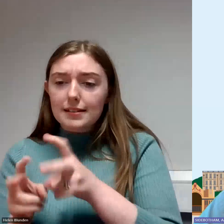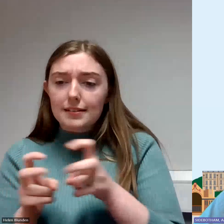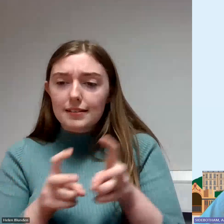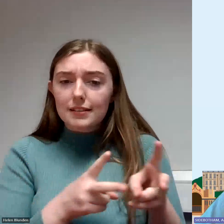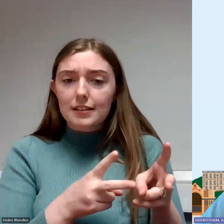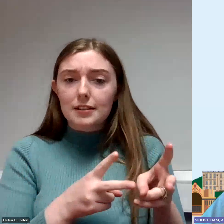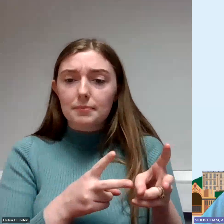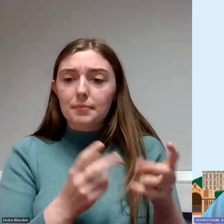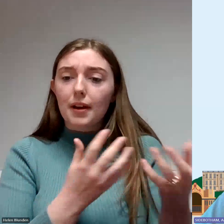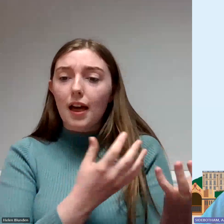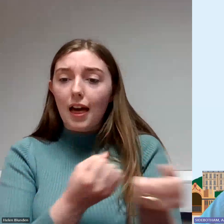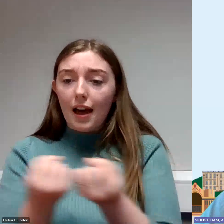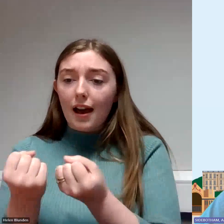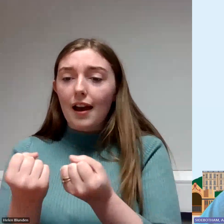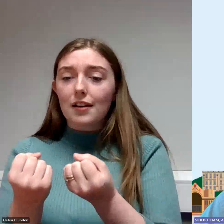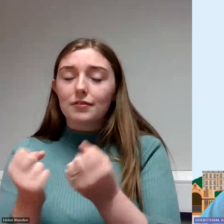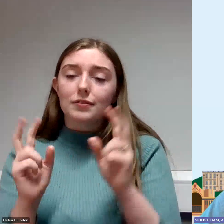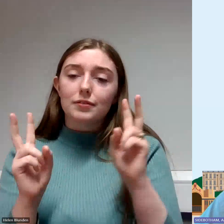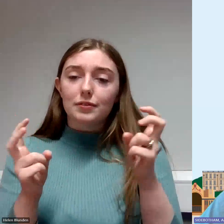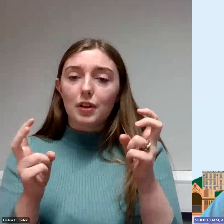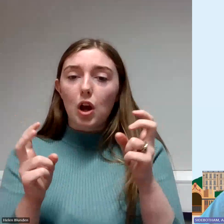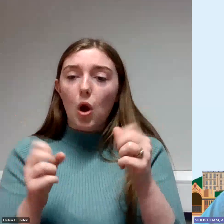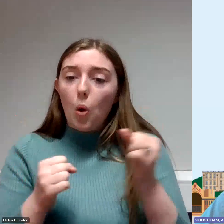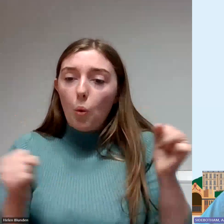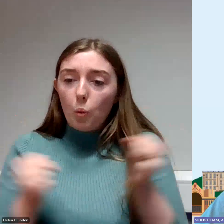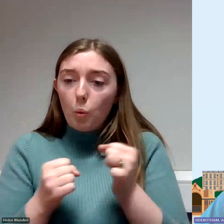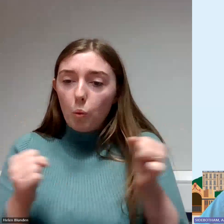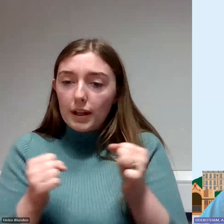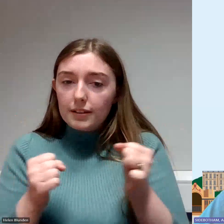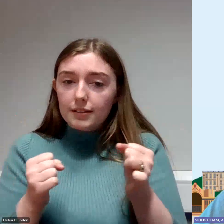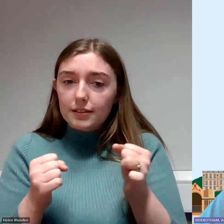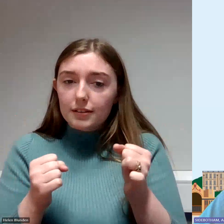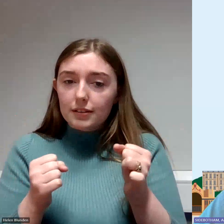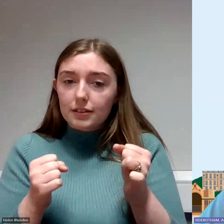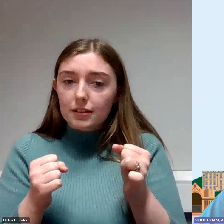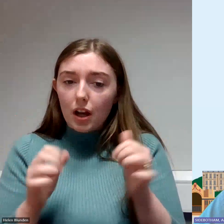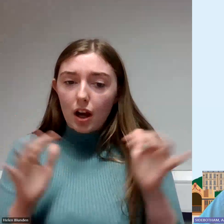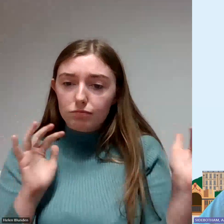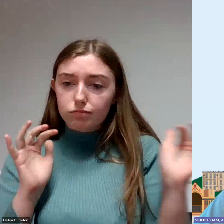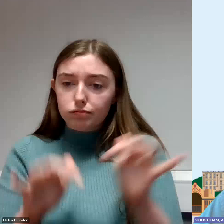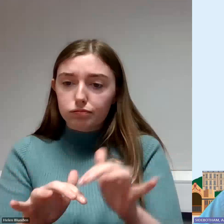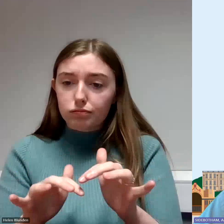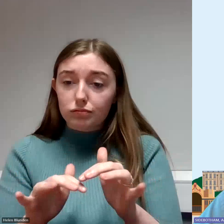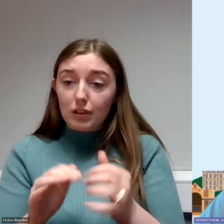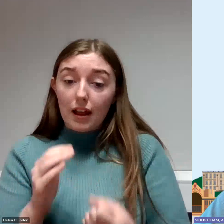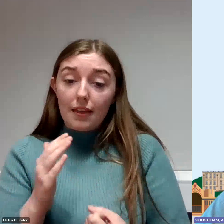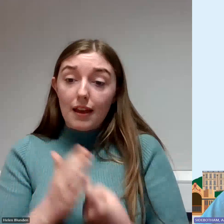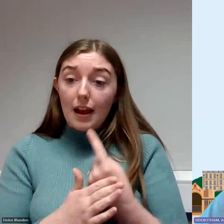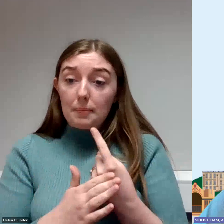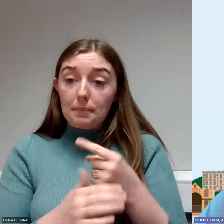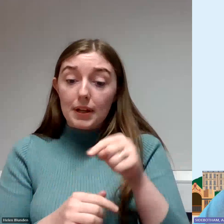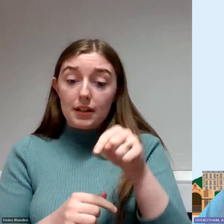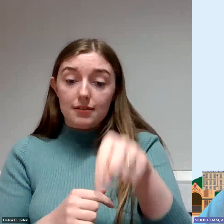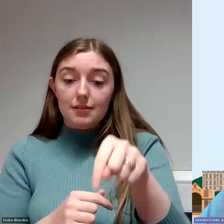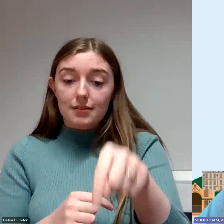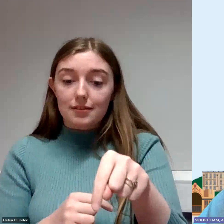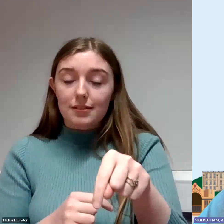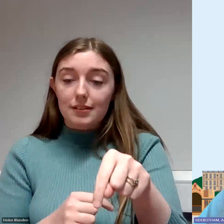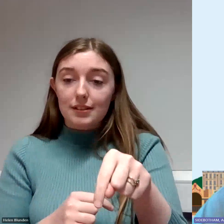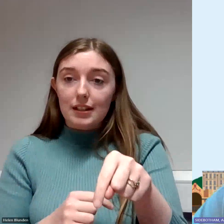a winter wash up that normally happens sometime in the spring, where we review how our